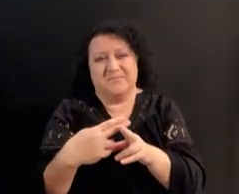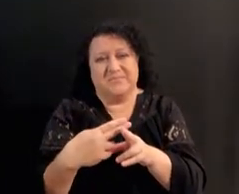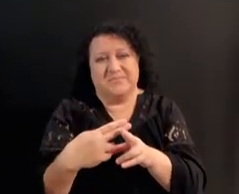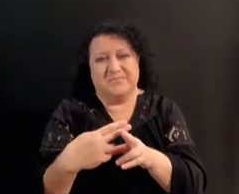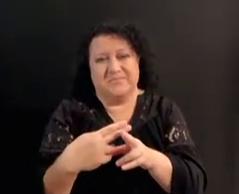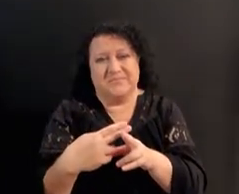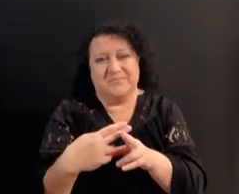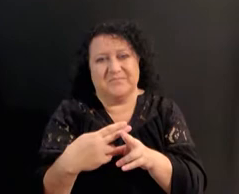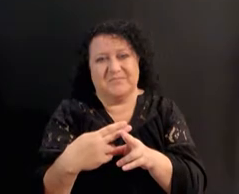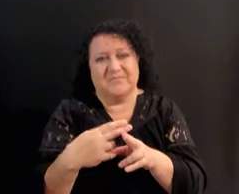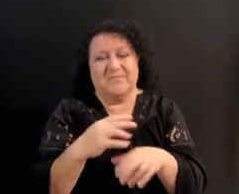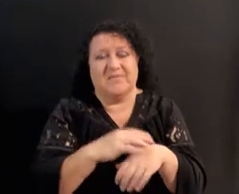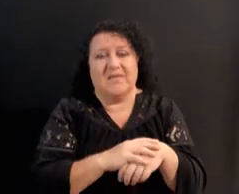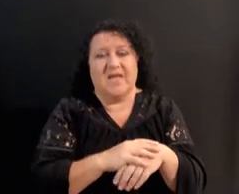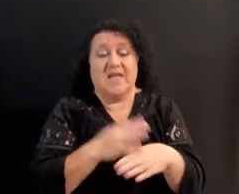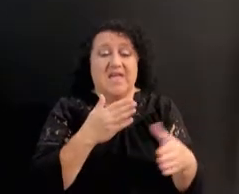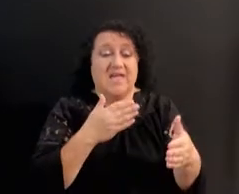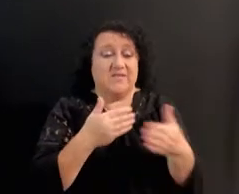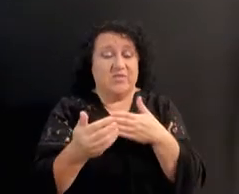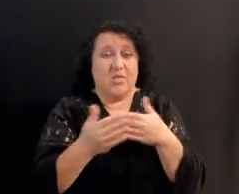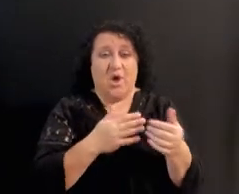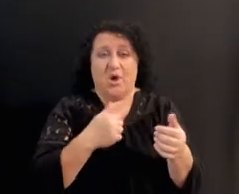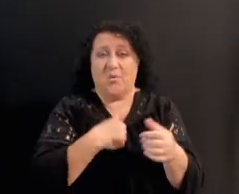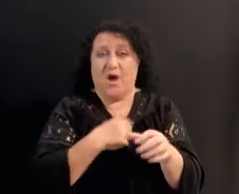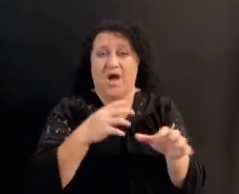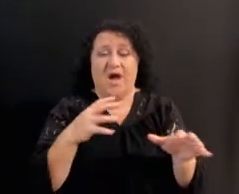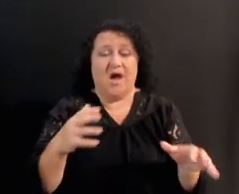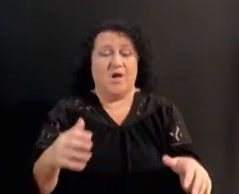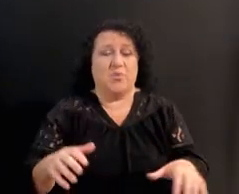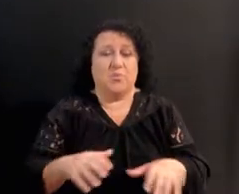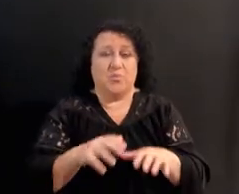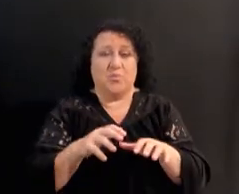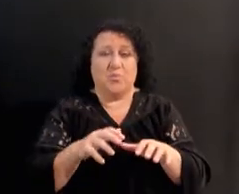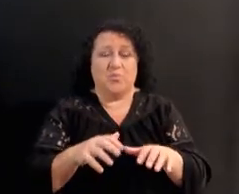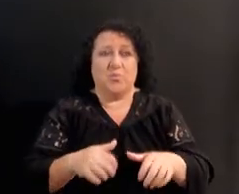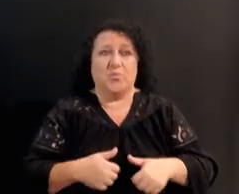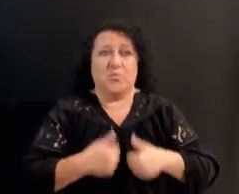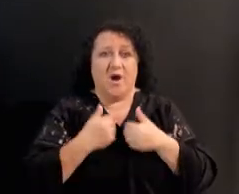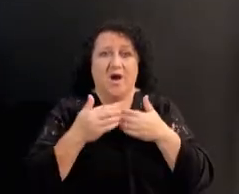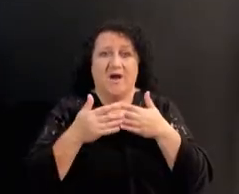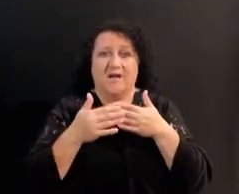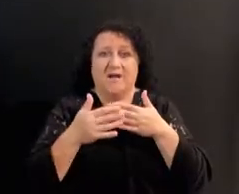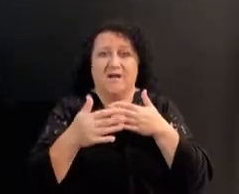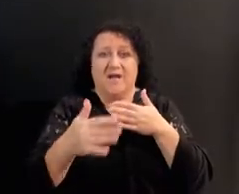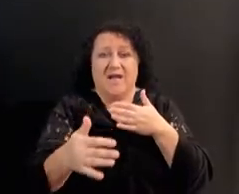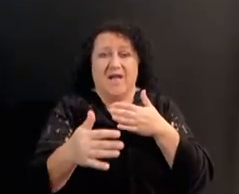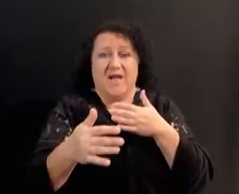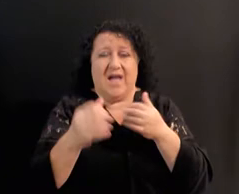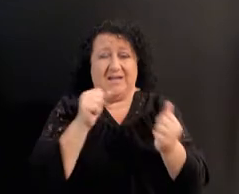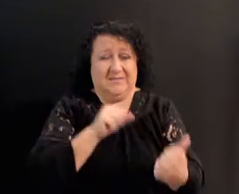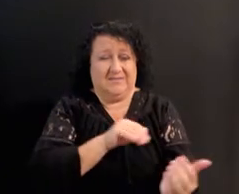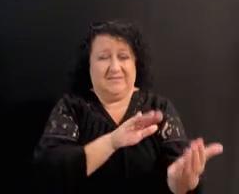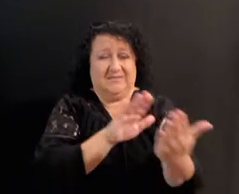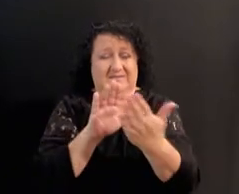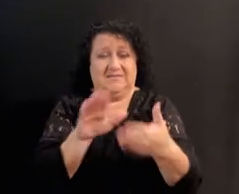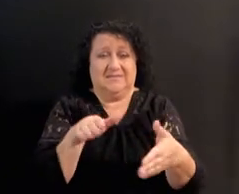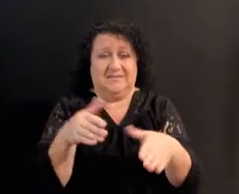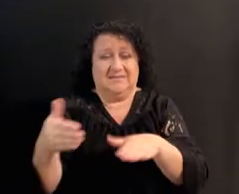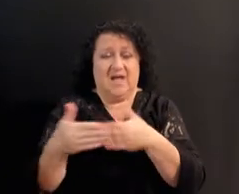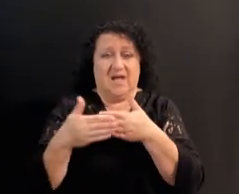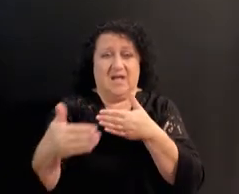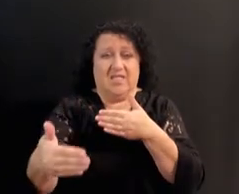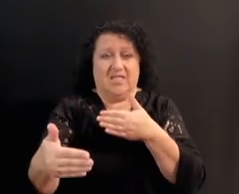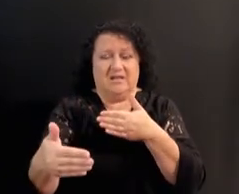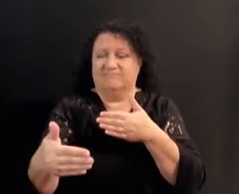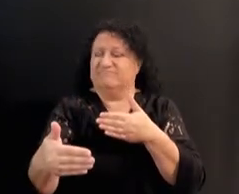Even though I walk through the valley of the shadow of death, I